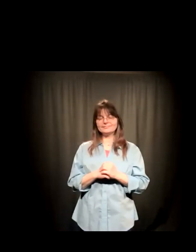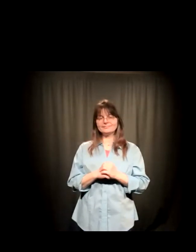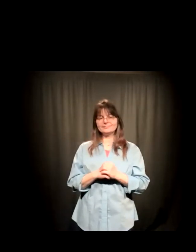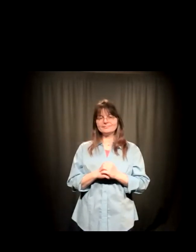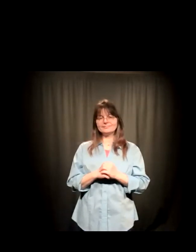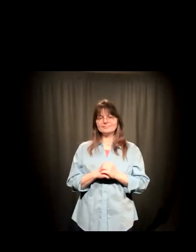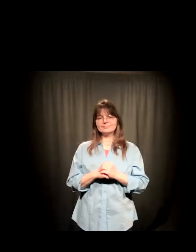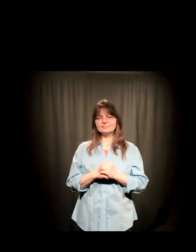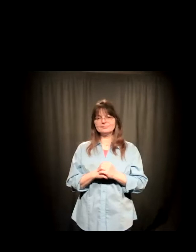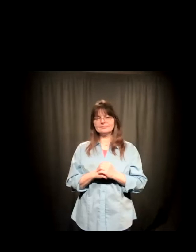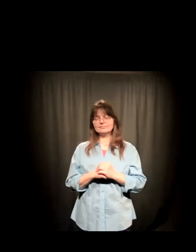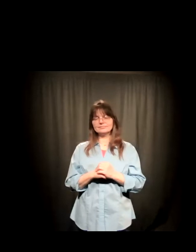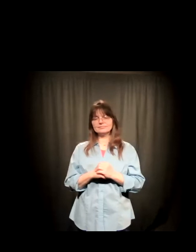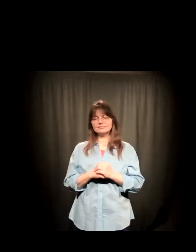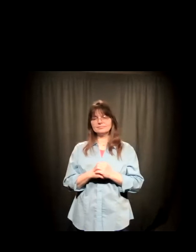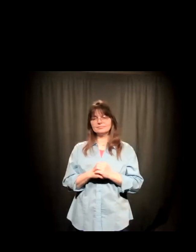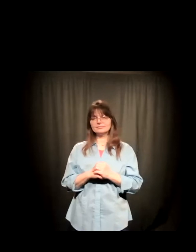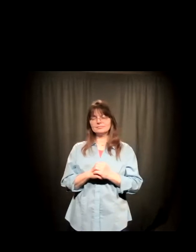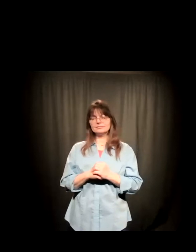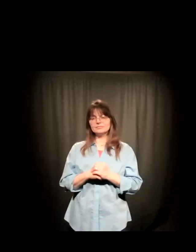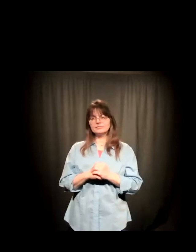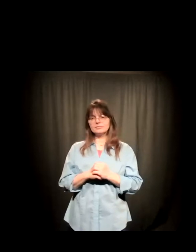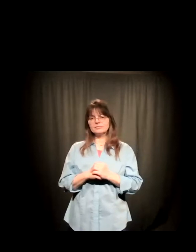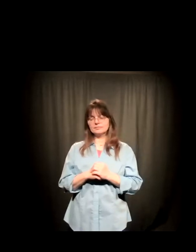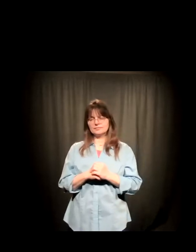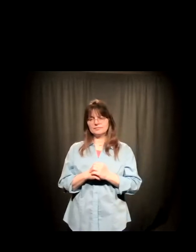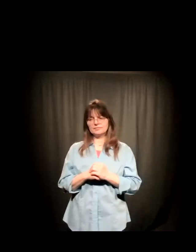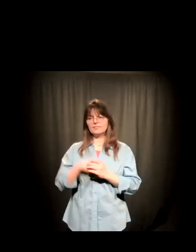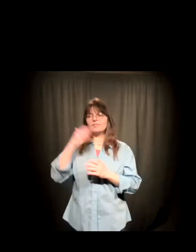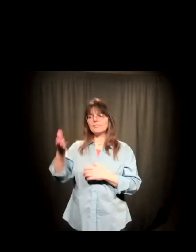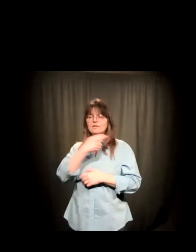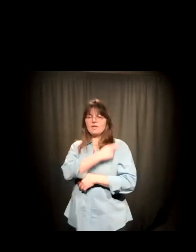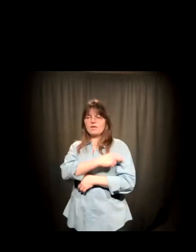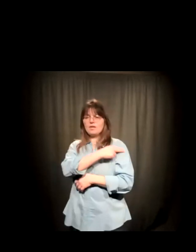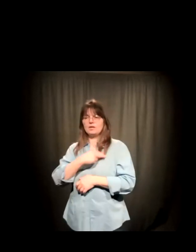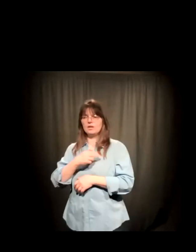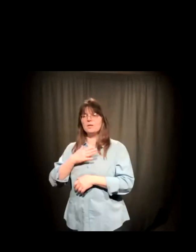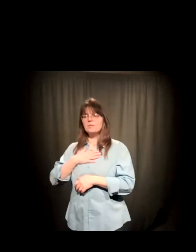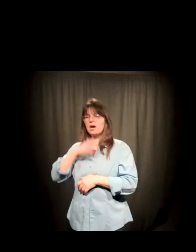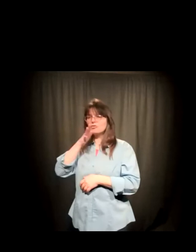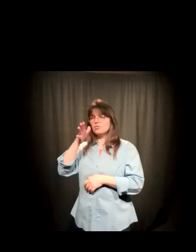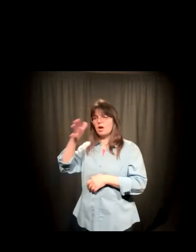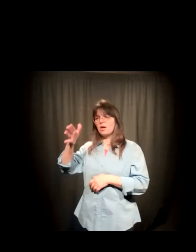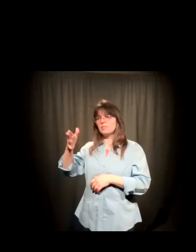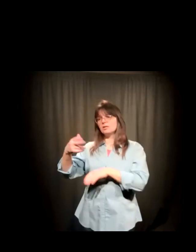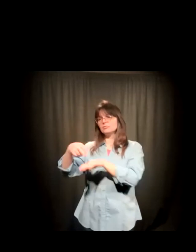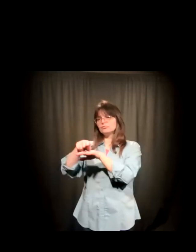In the hospital bed, my grandmother faced the window, bathed in the bluish light of the rising